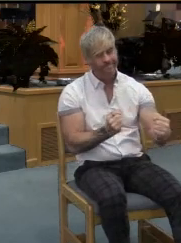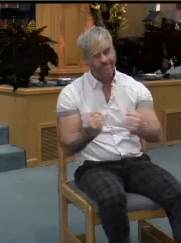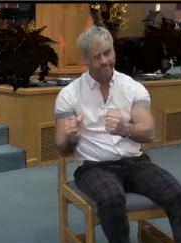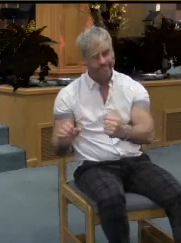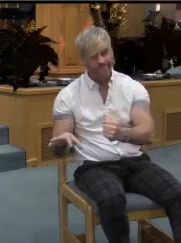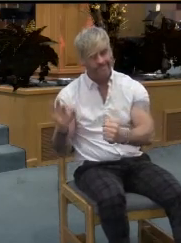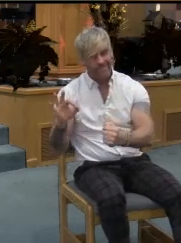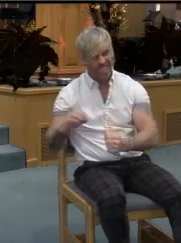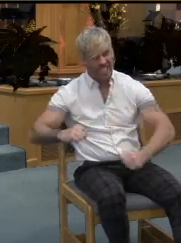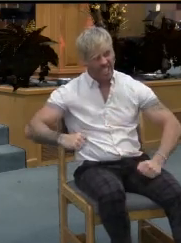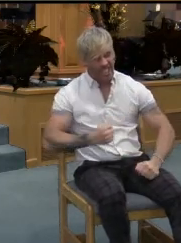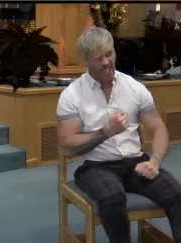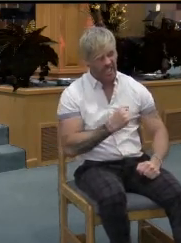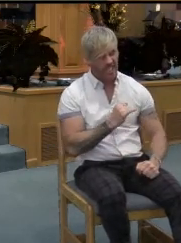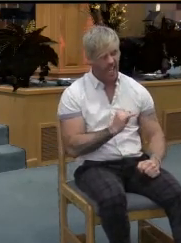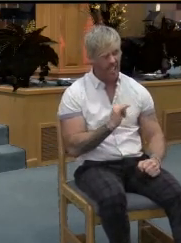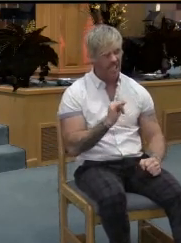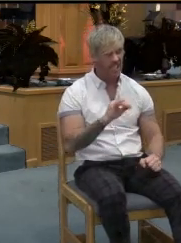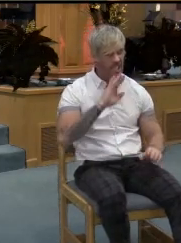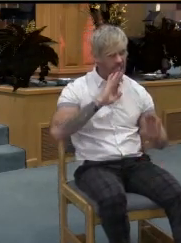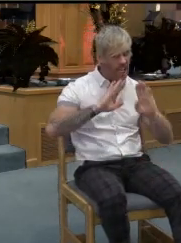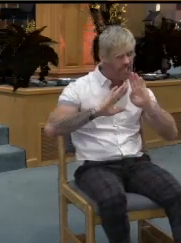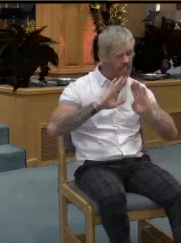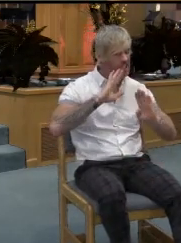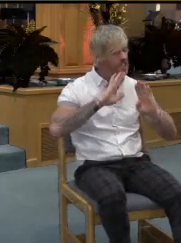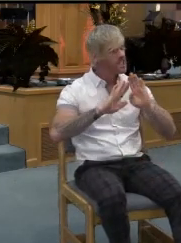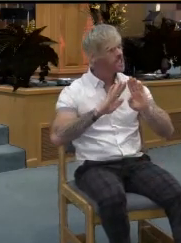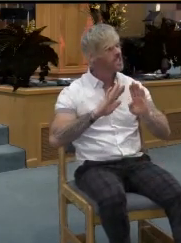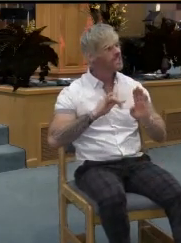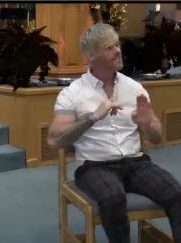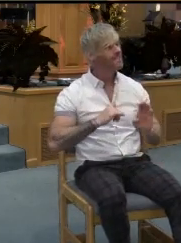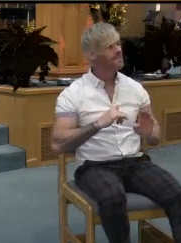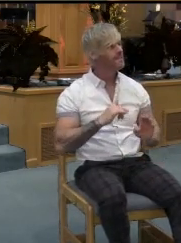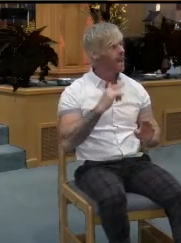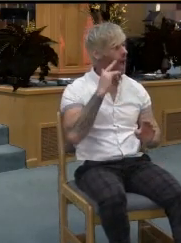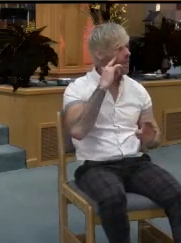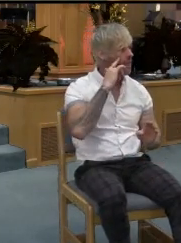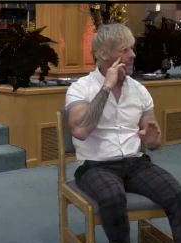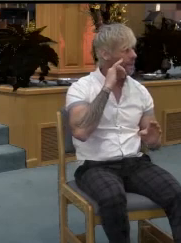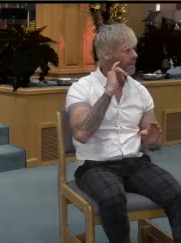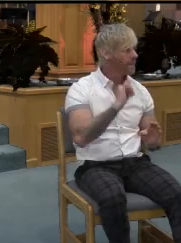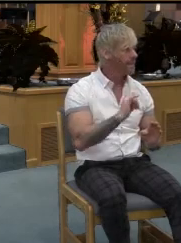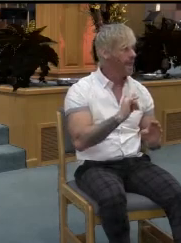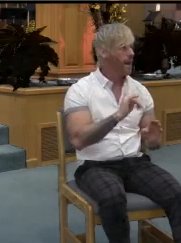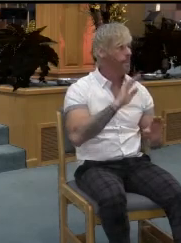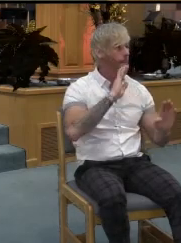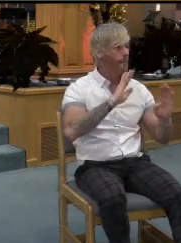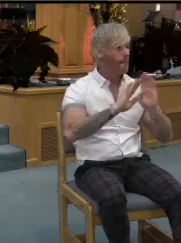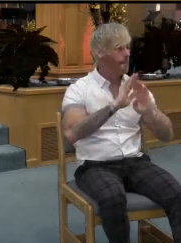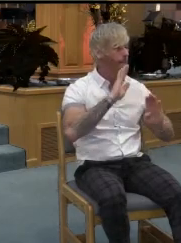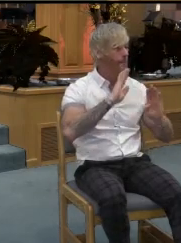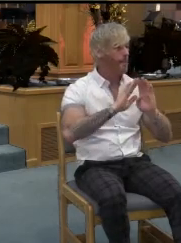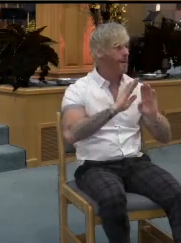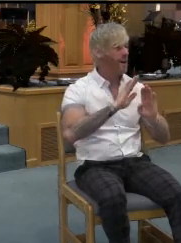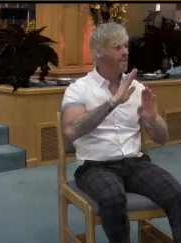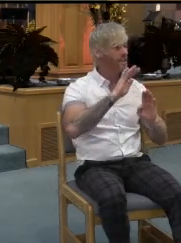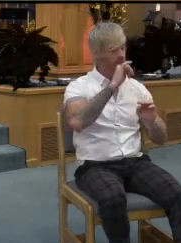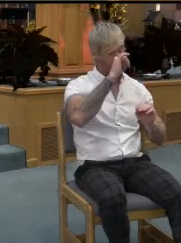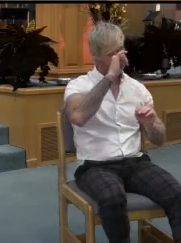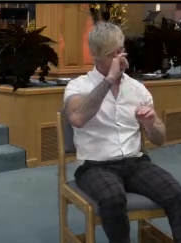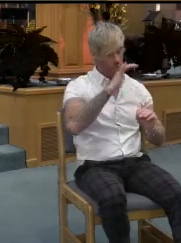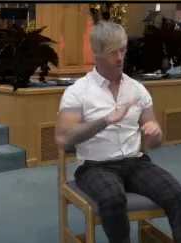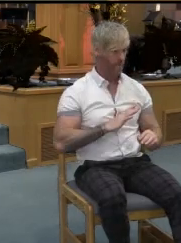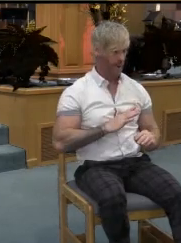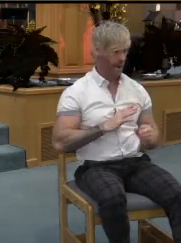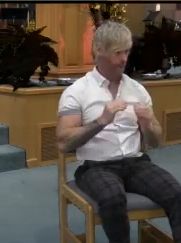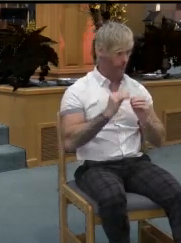Oh, this is so aggravating. I was making progress. I don't think it bothers women as bad as men. Because men always want to be making progress. We got to get